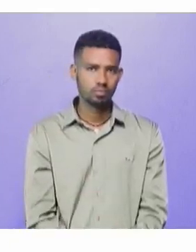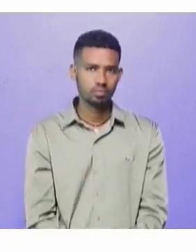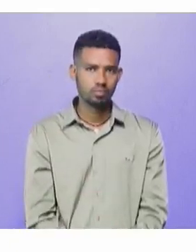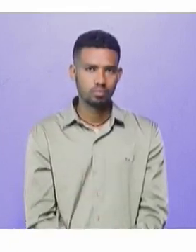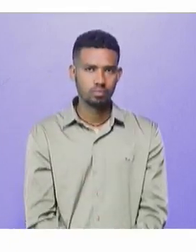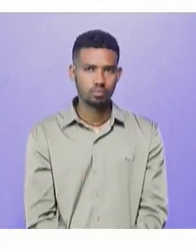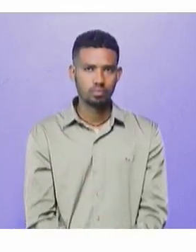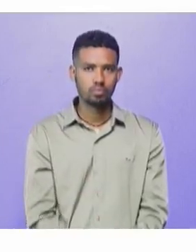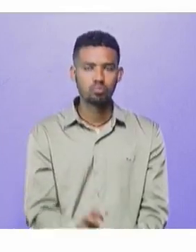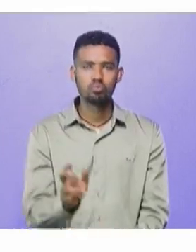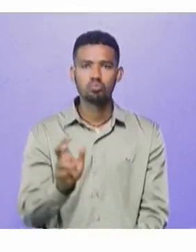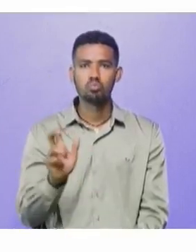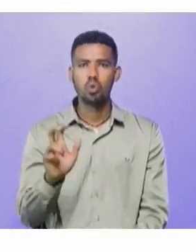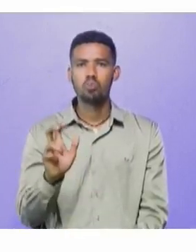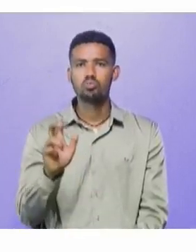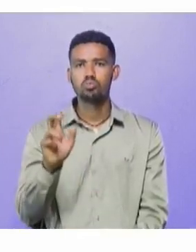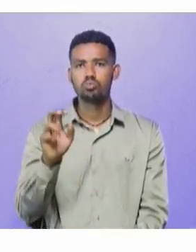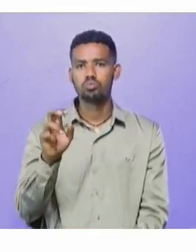Mouse,